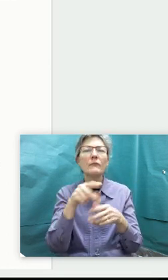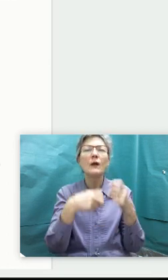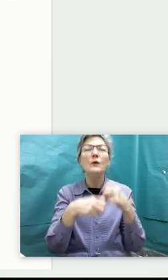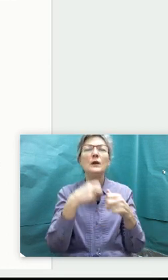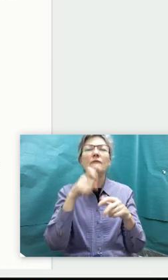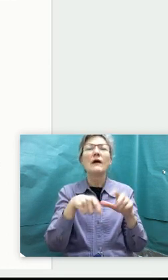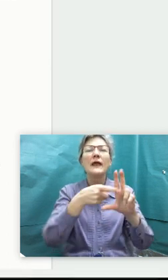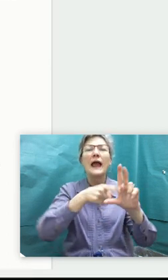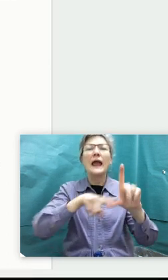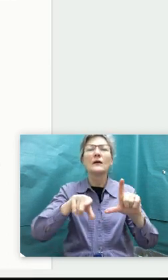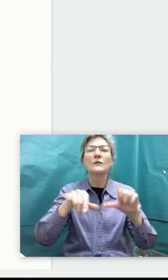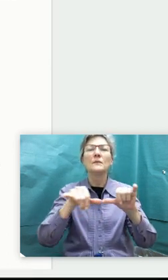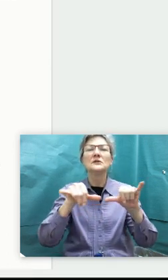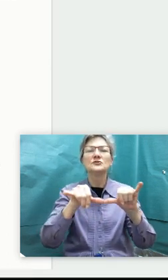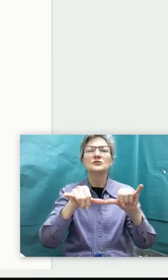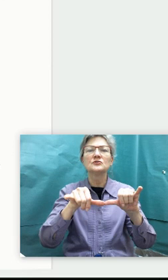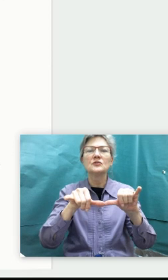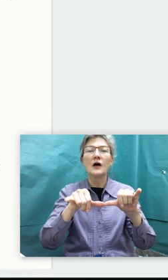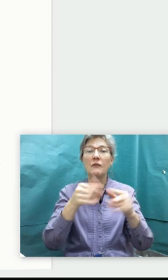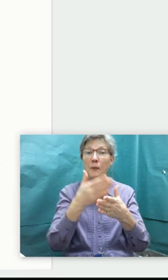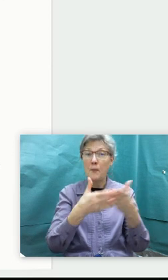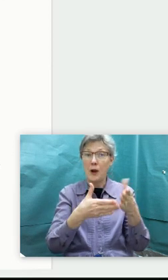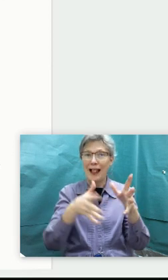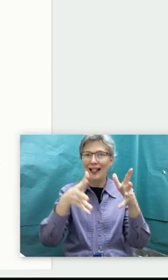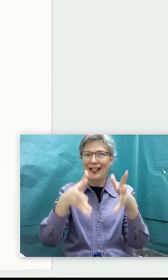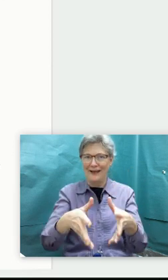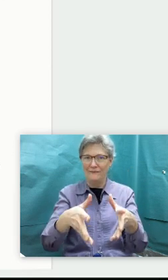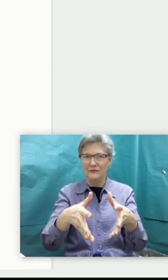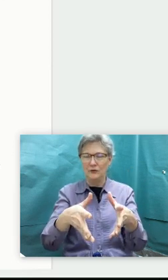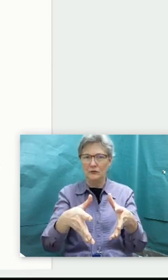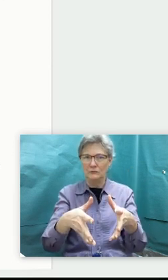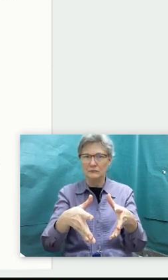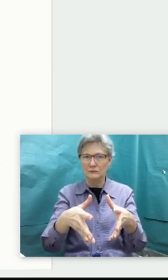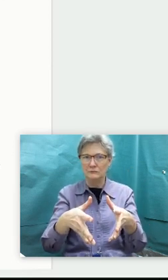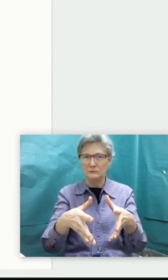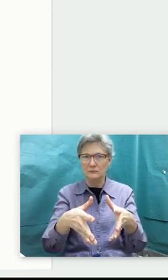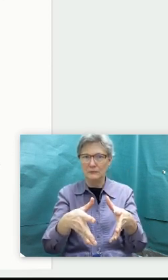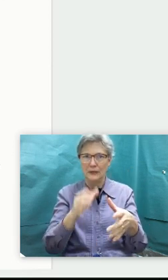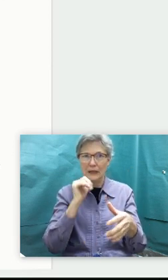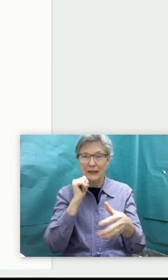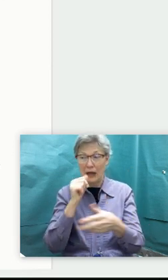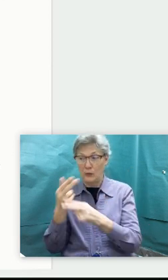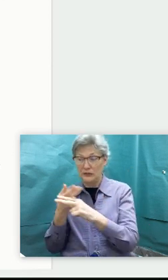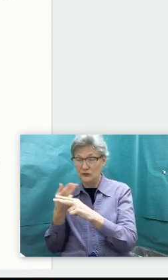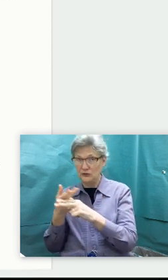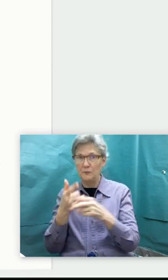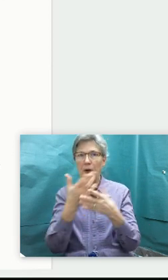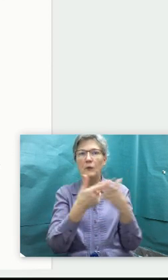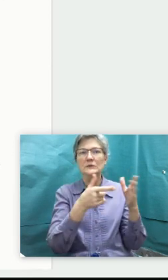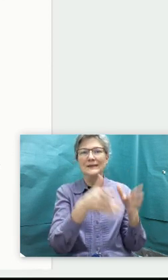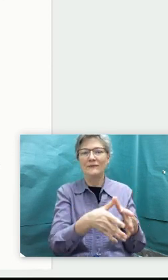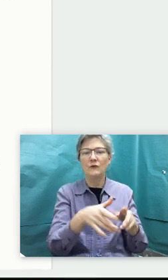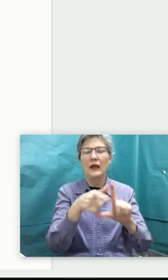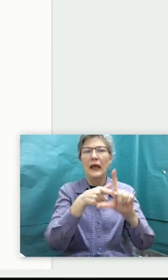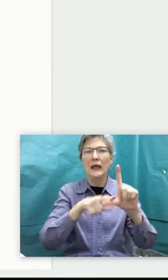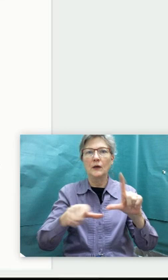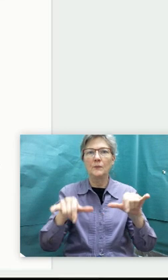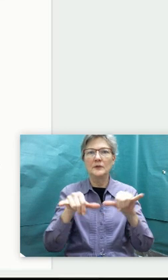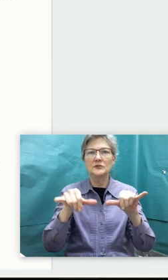the angle measures of the part left over. So the angle measure